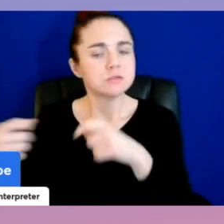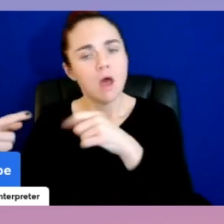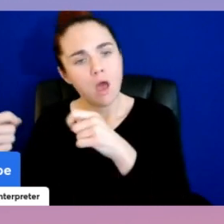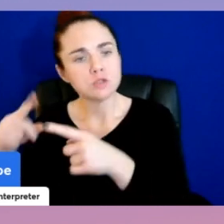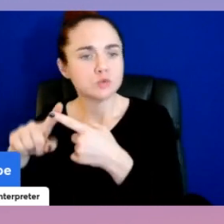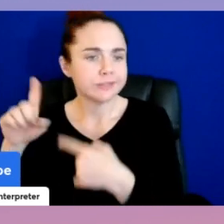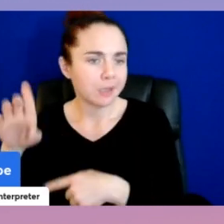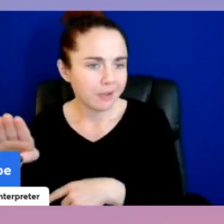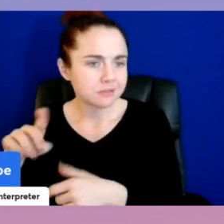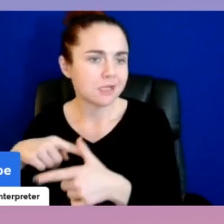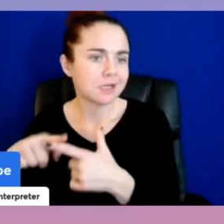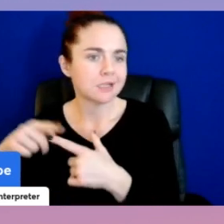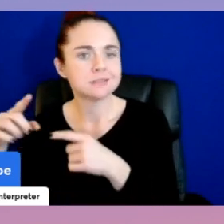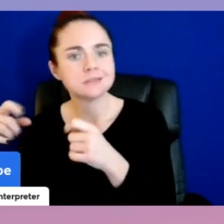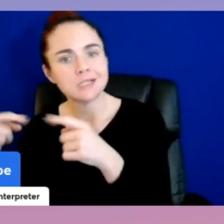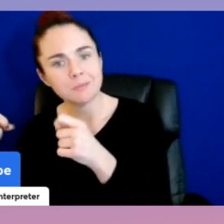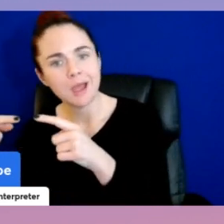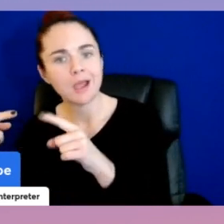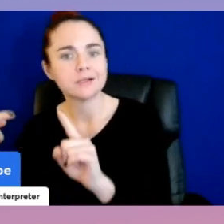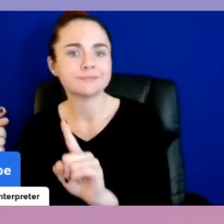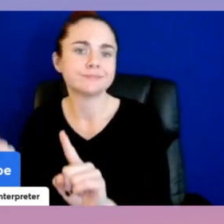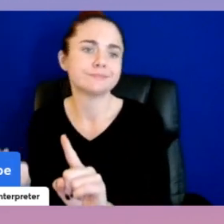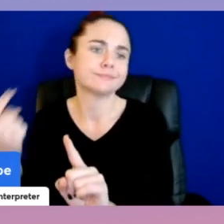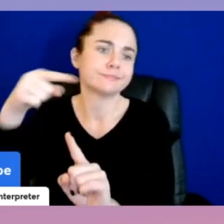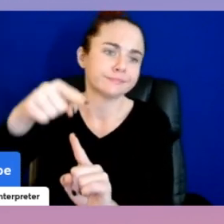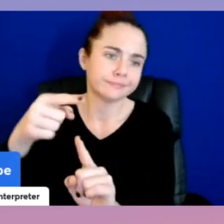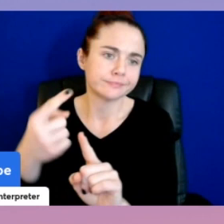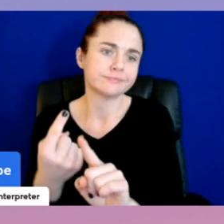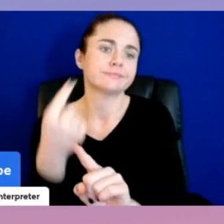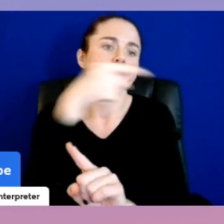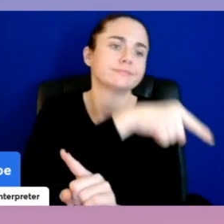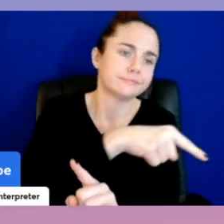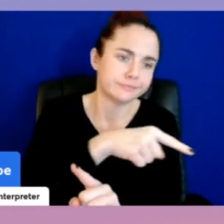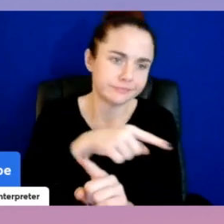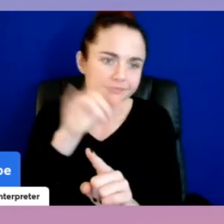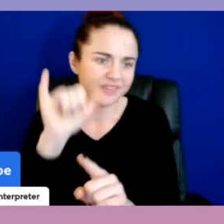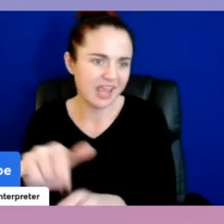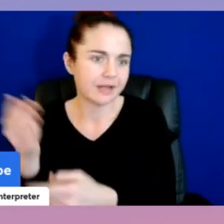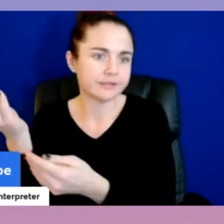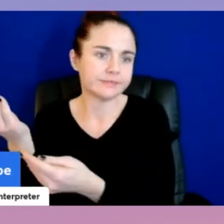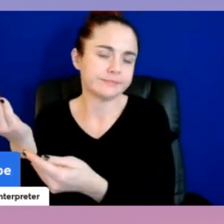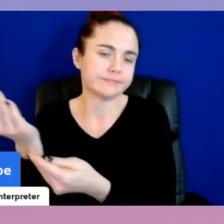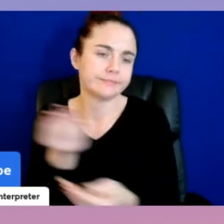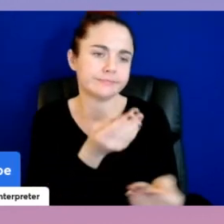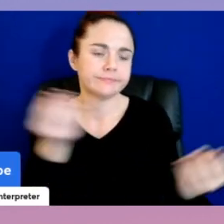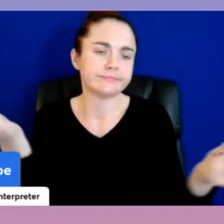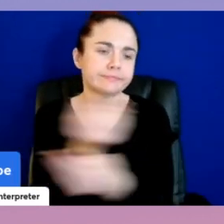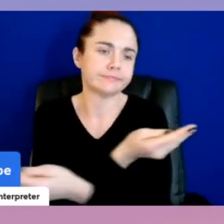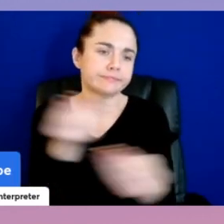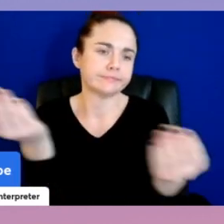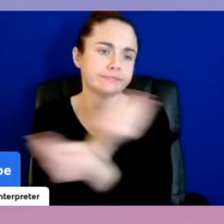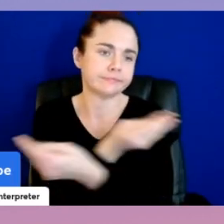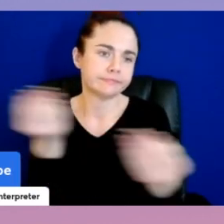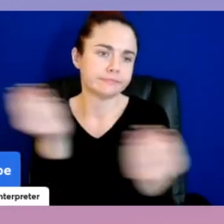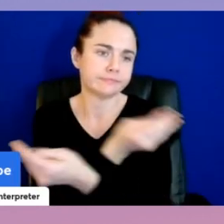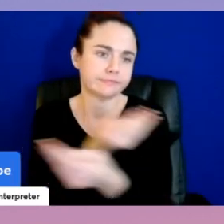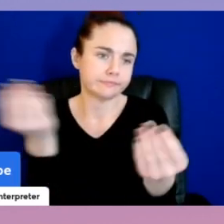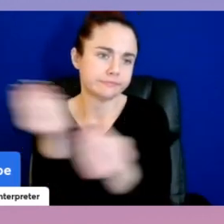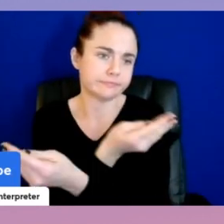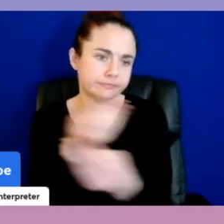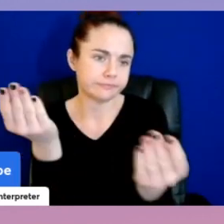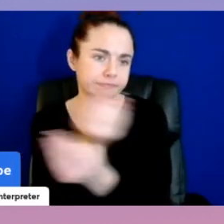And of course, the database responds back. And then the data is rendered back to the user in their